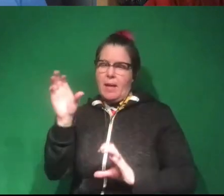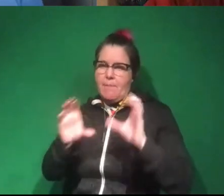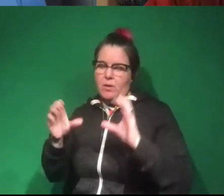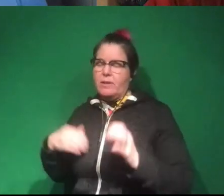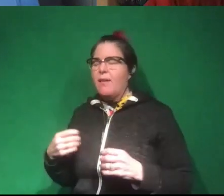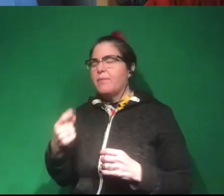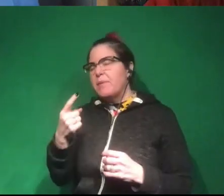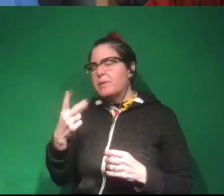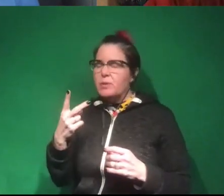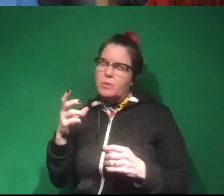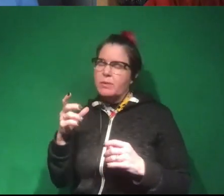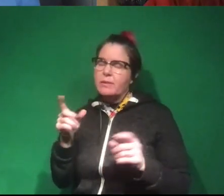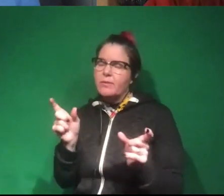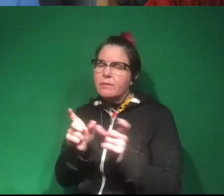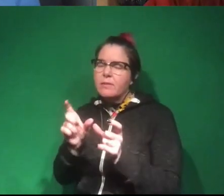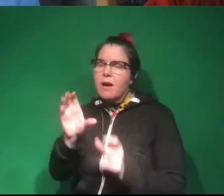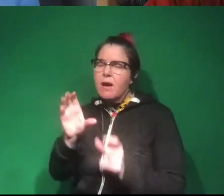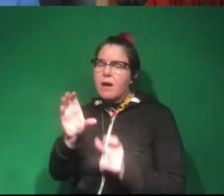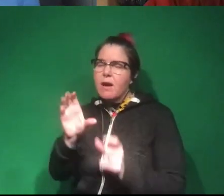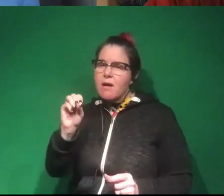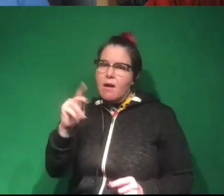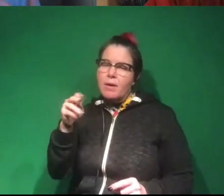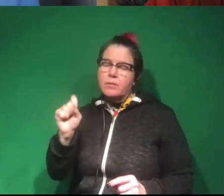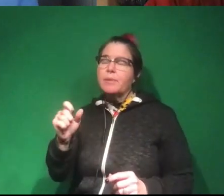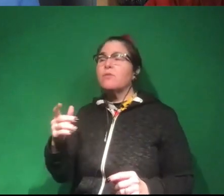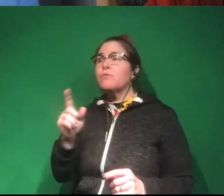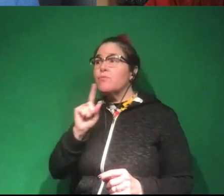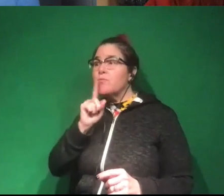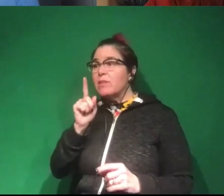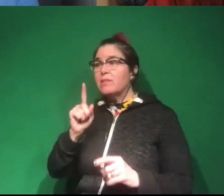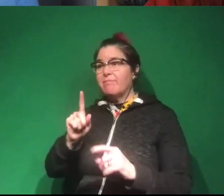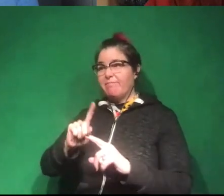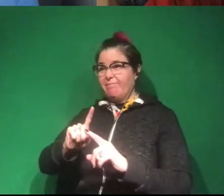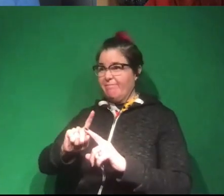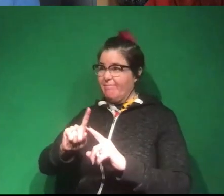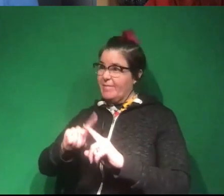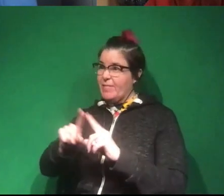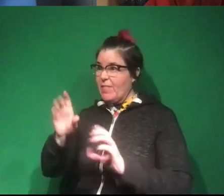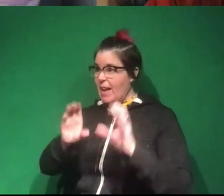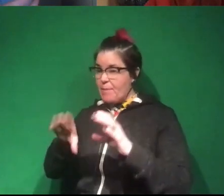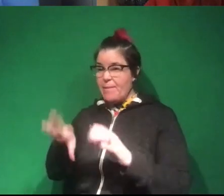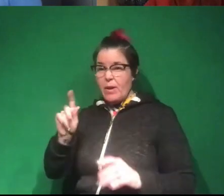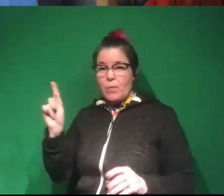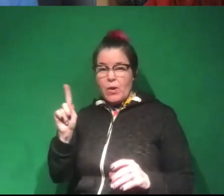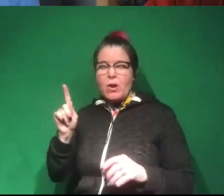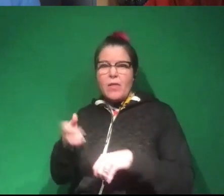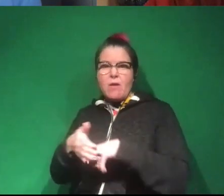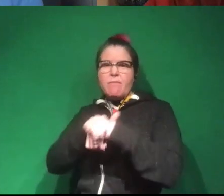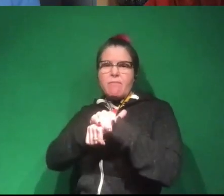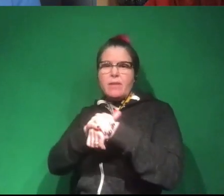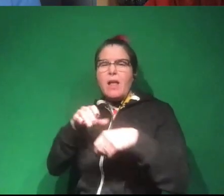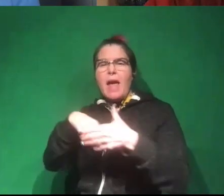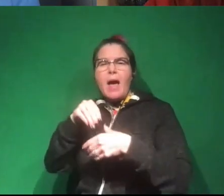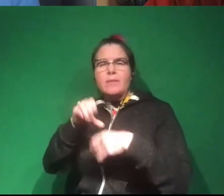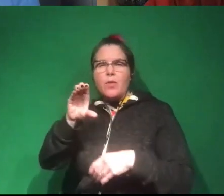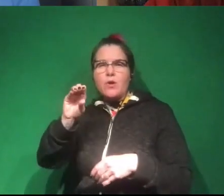compounds, but the real amount, like a lot of different chemicals that they use are found right on their outer coat. So